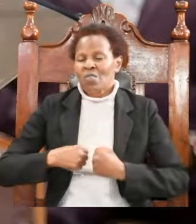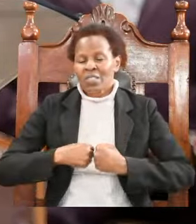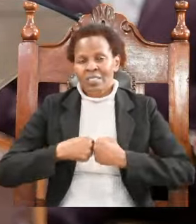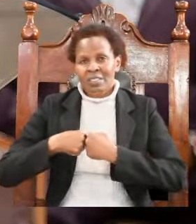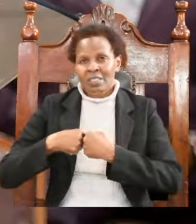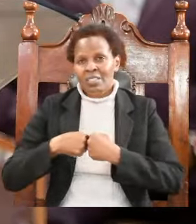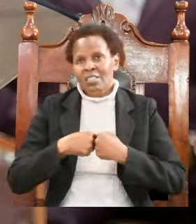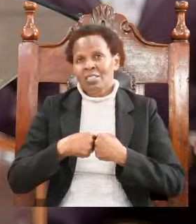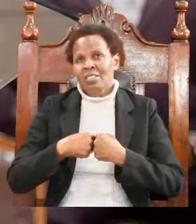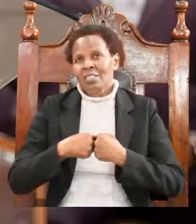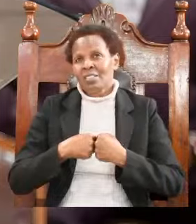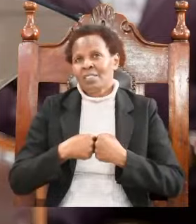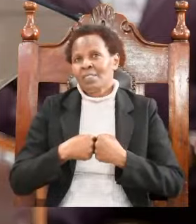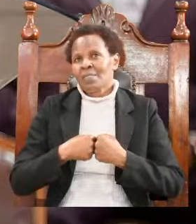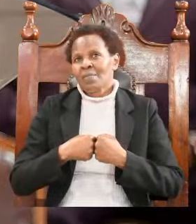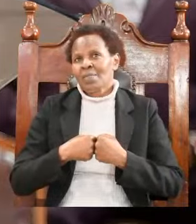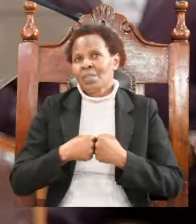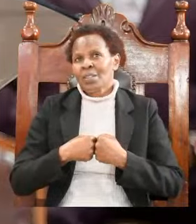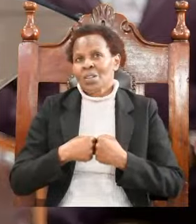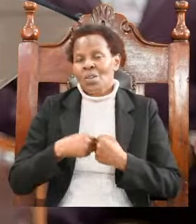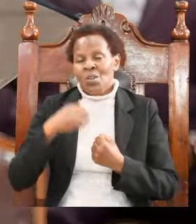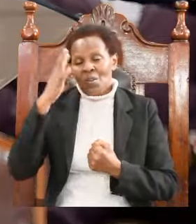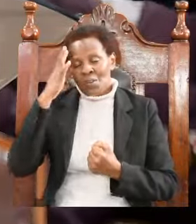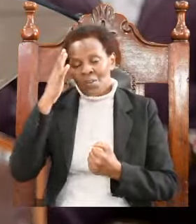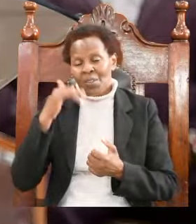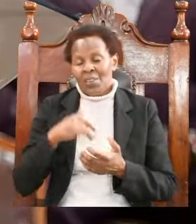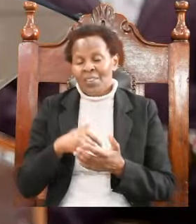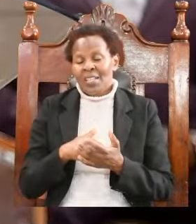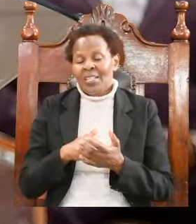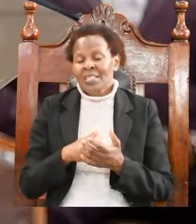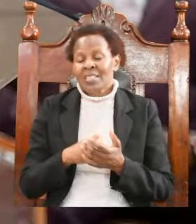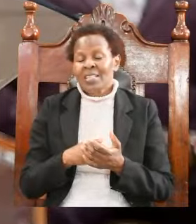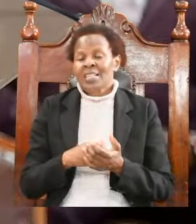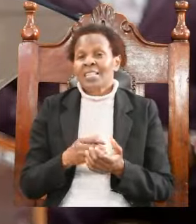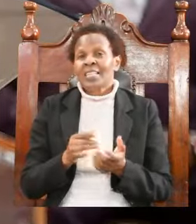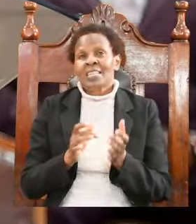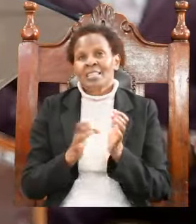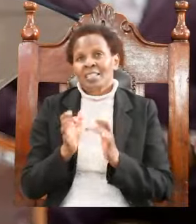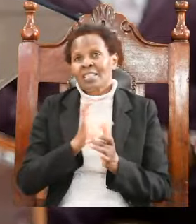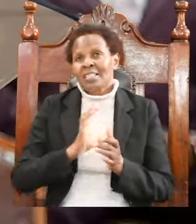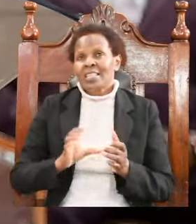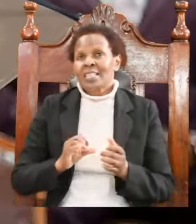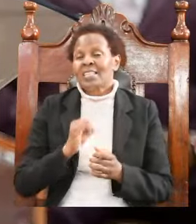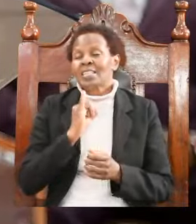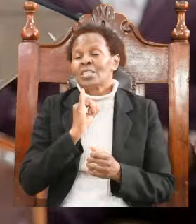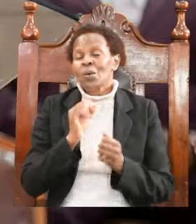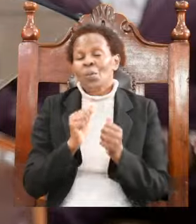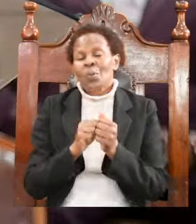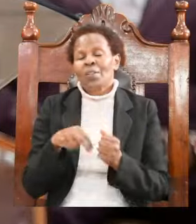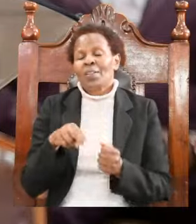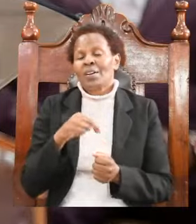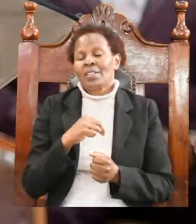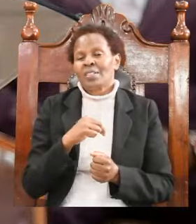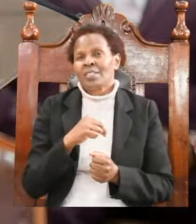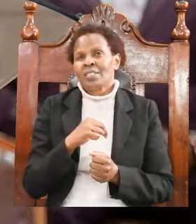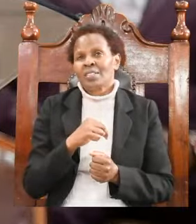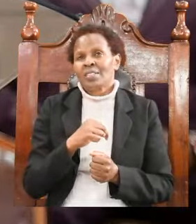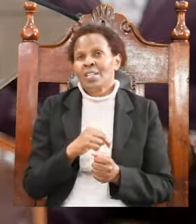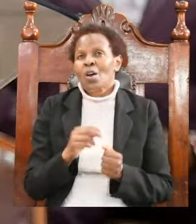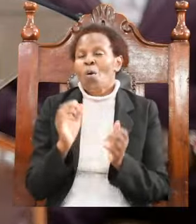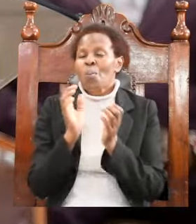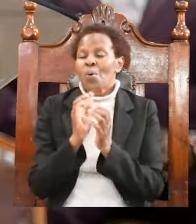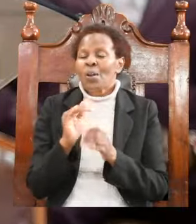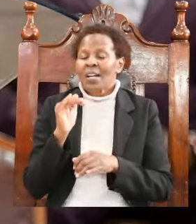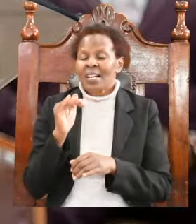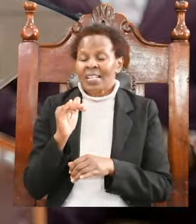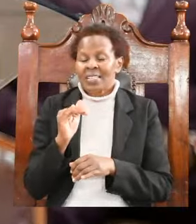of death, that we will not fear any evil because Christ is going to be with us. Timothy, I urge you, and the church